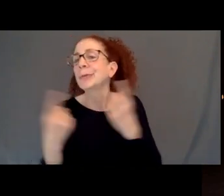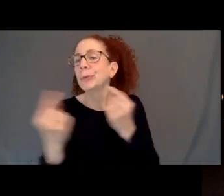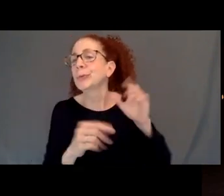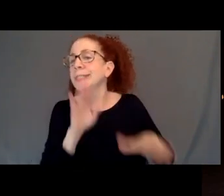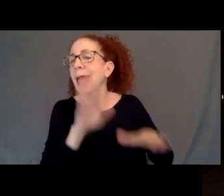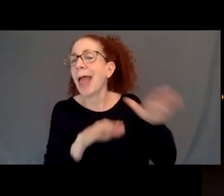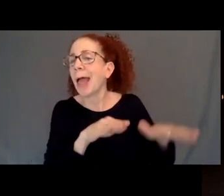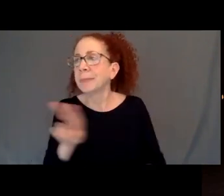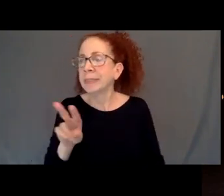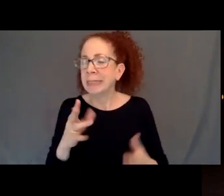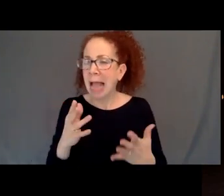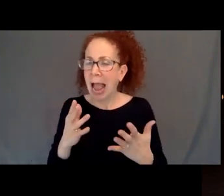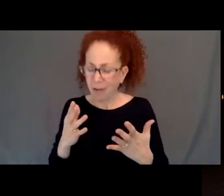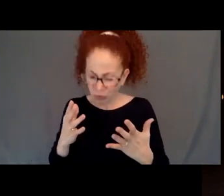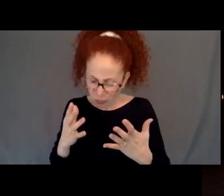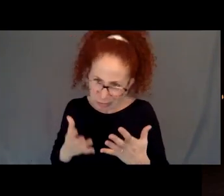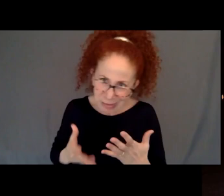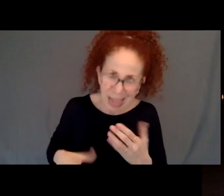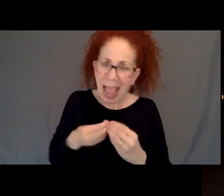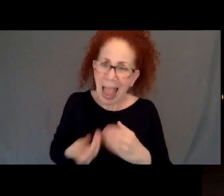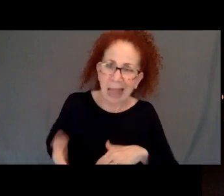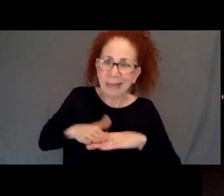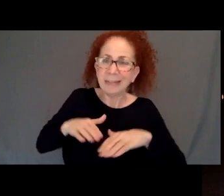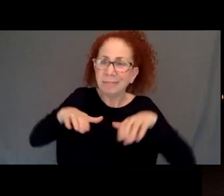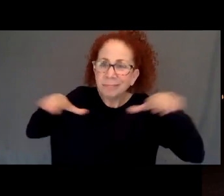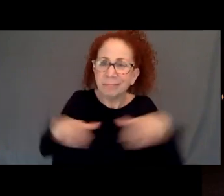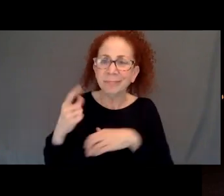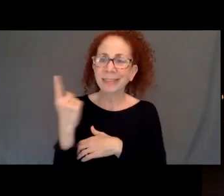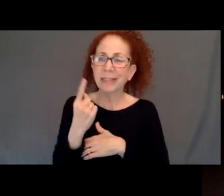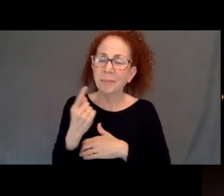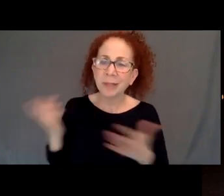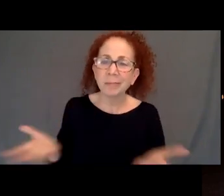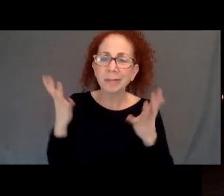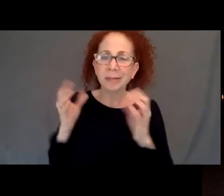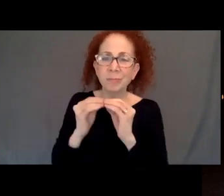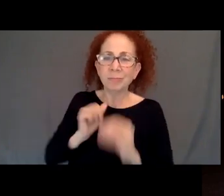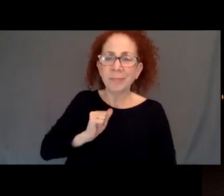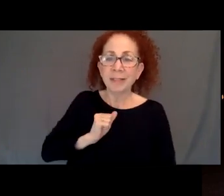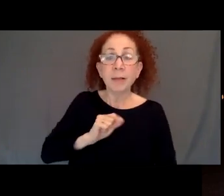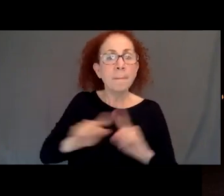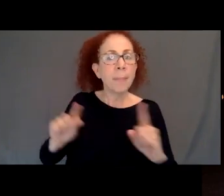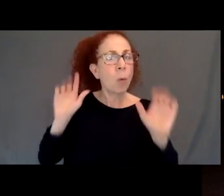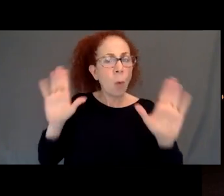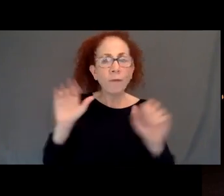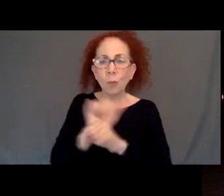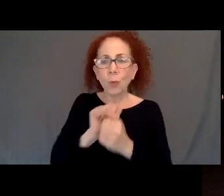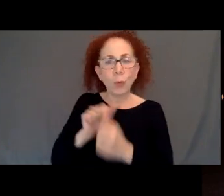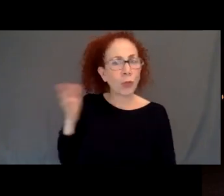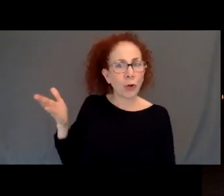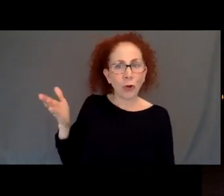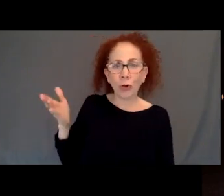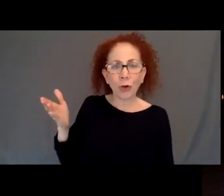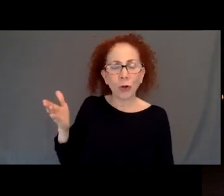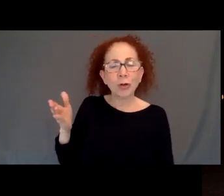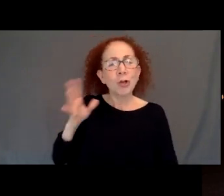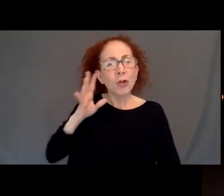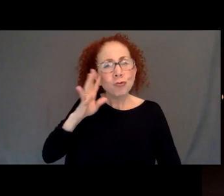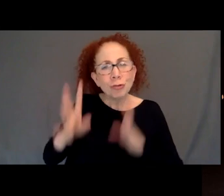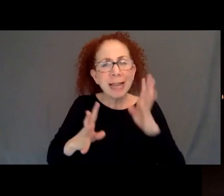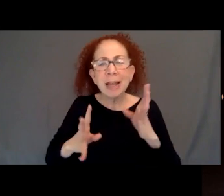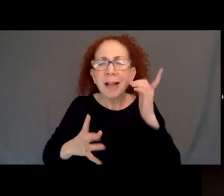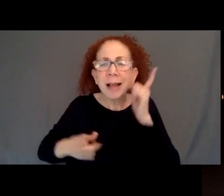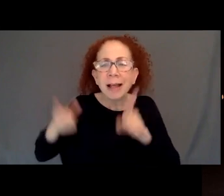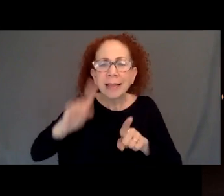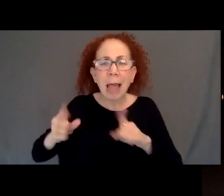then you gotta go make something happen. But what's lovely about working with Dawn Marie is it's a